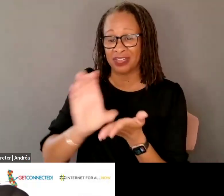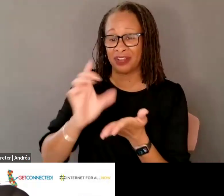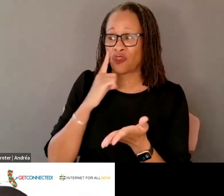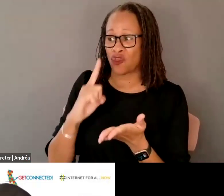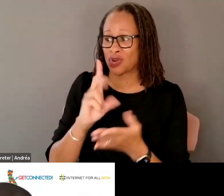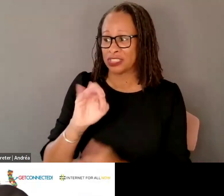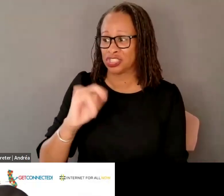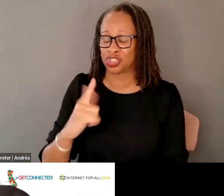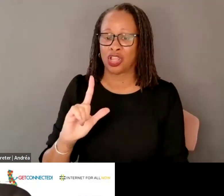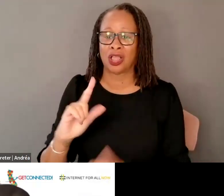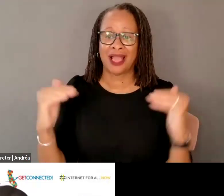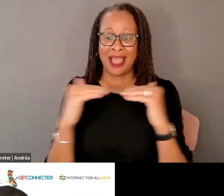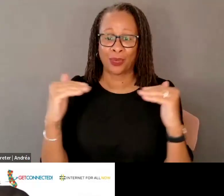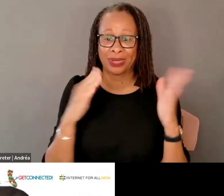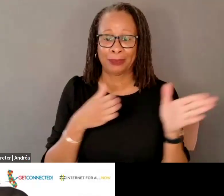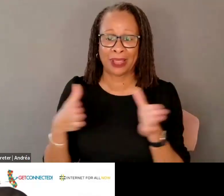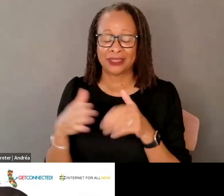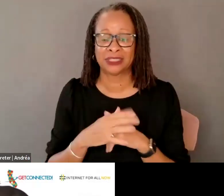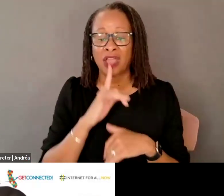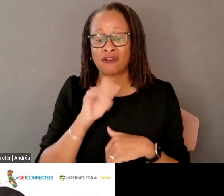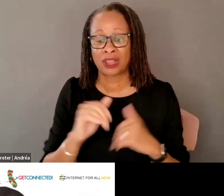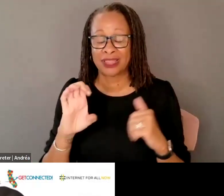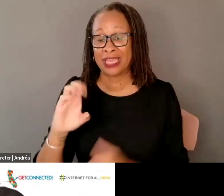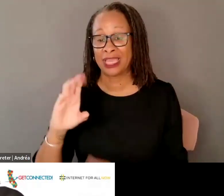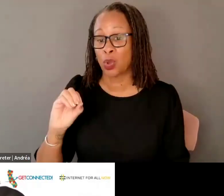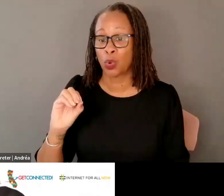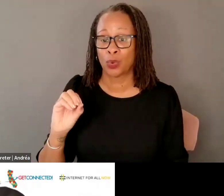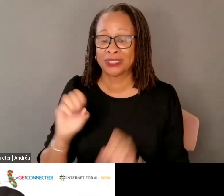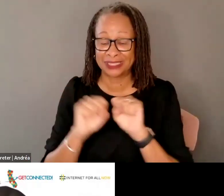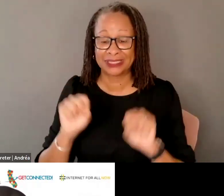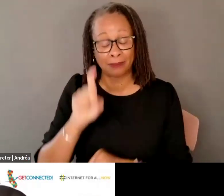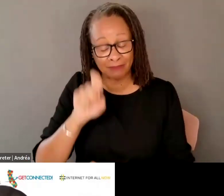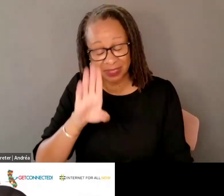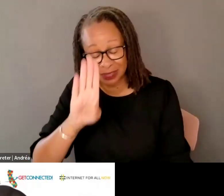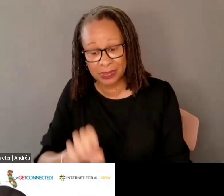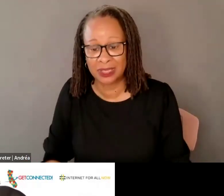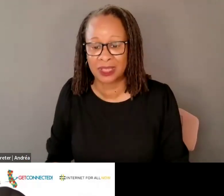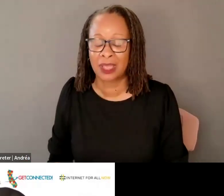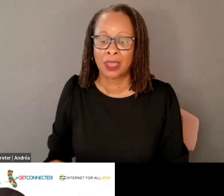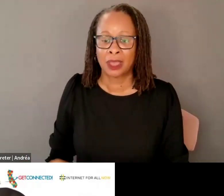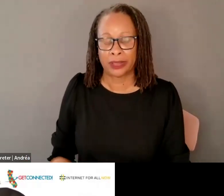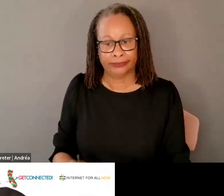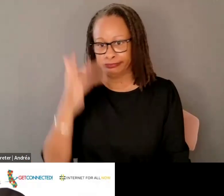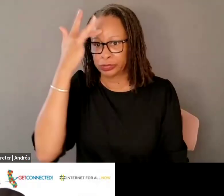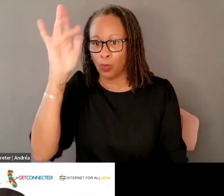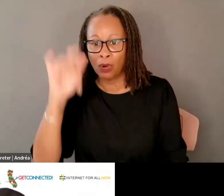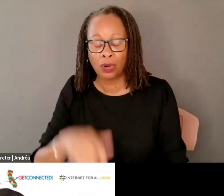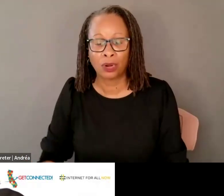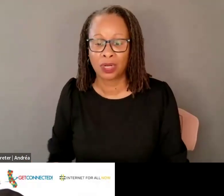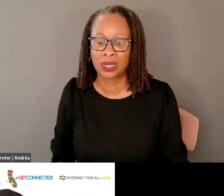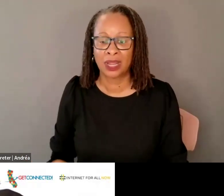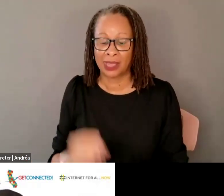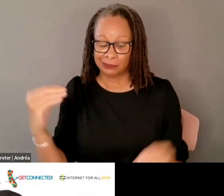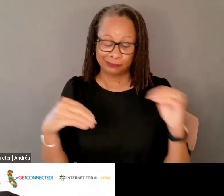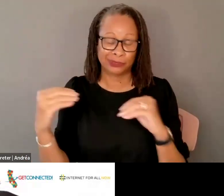equity plan. And really, the whole ecosystem has to be kind of savvy, put together a